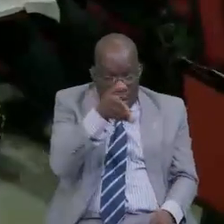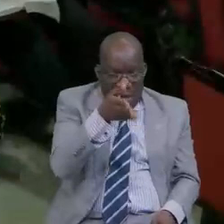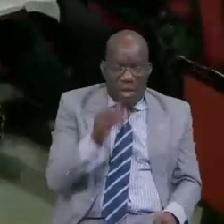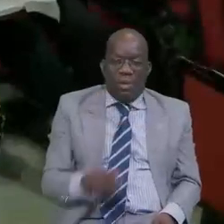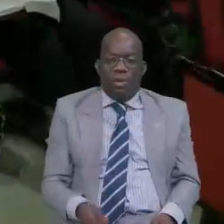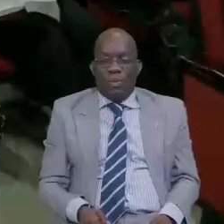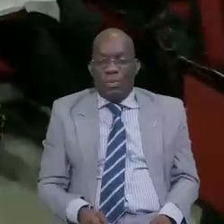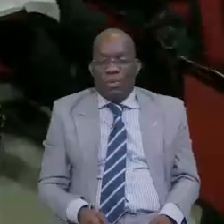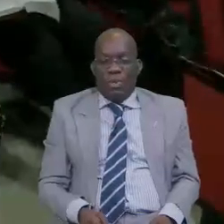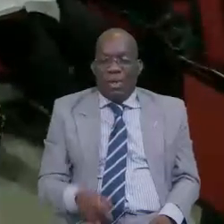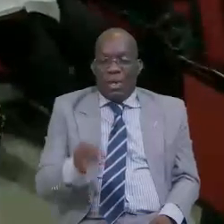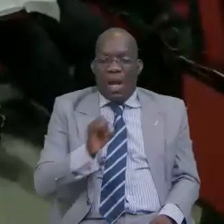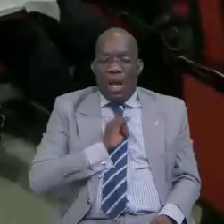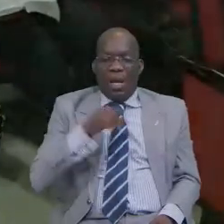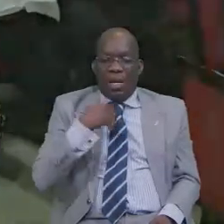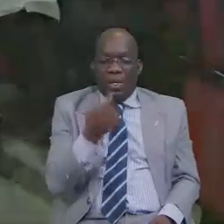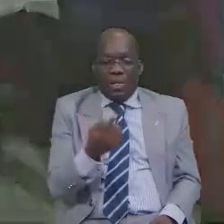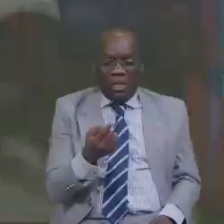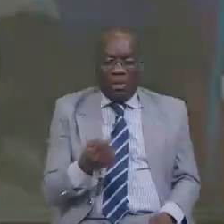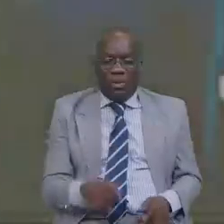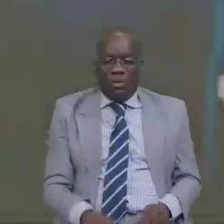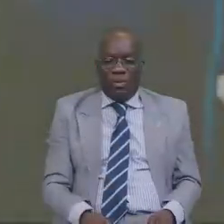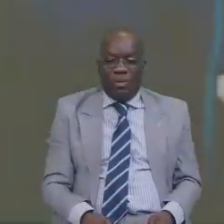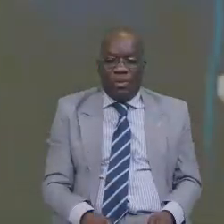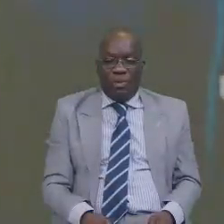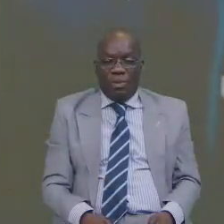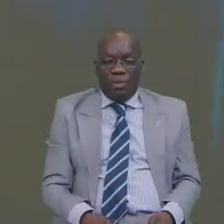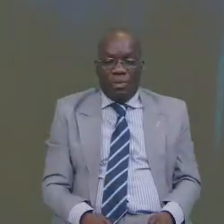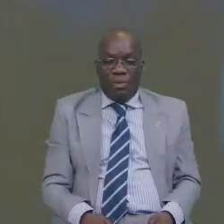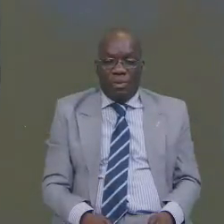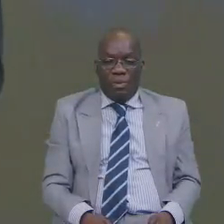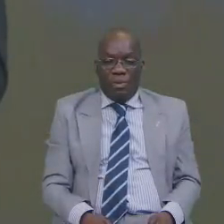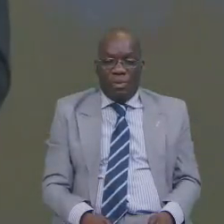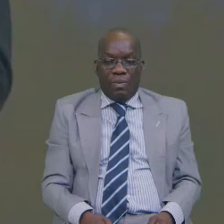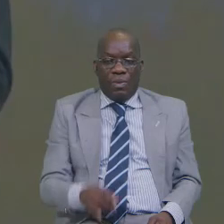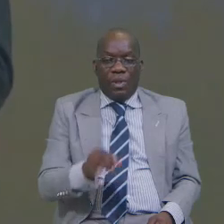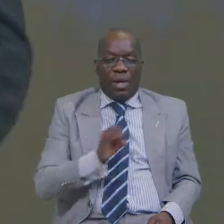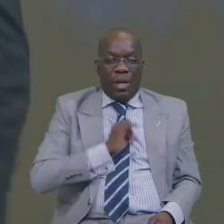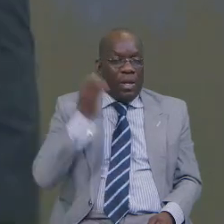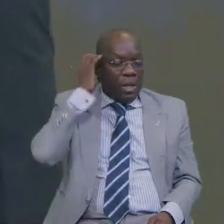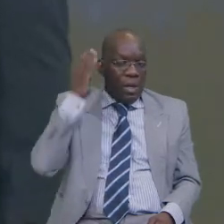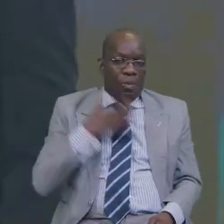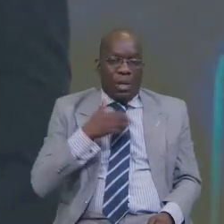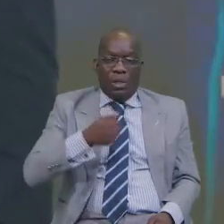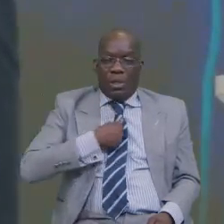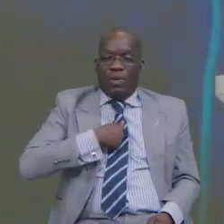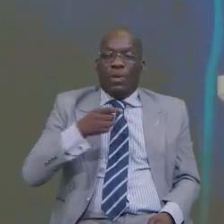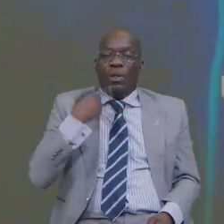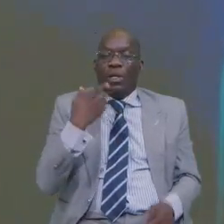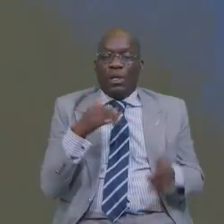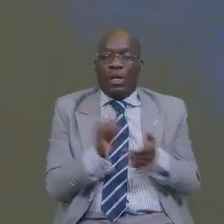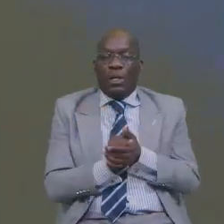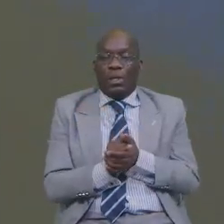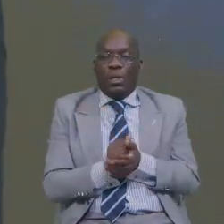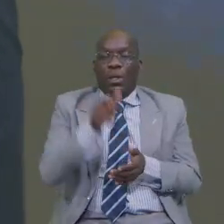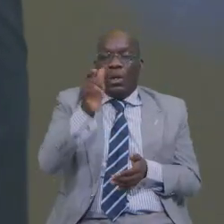And I said, I hear myself saying that God has